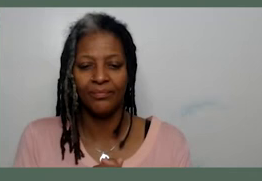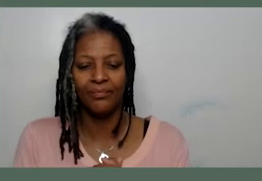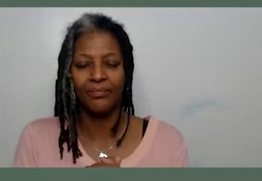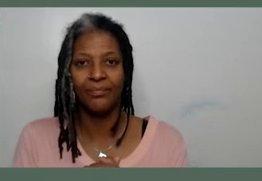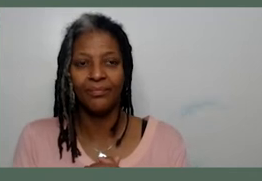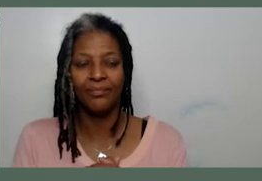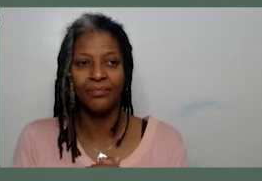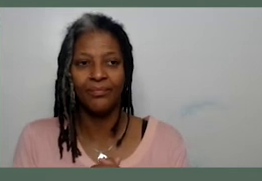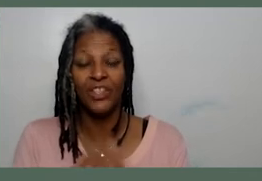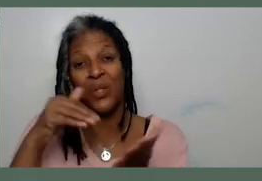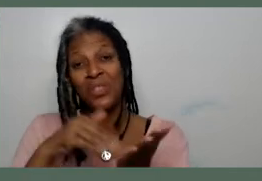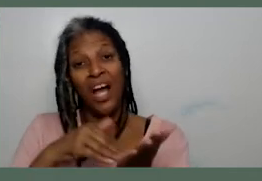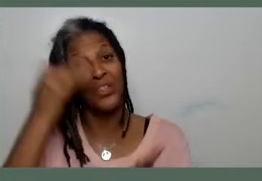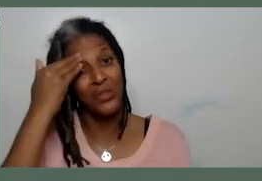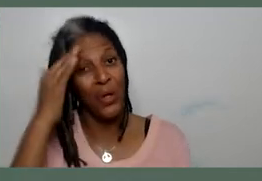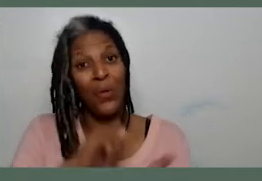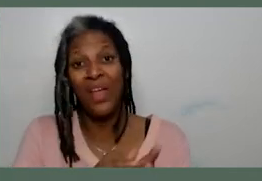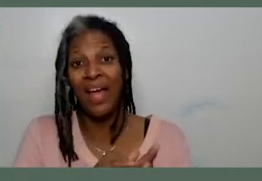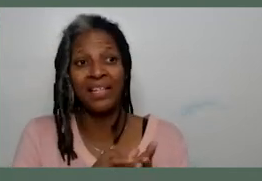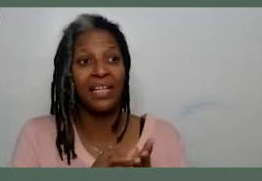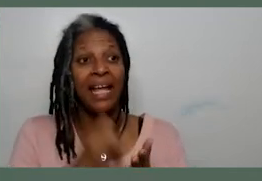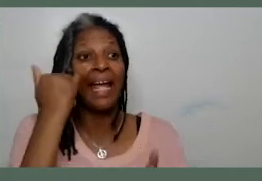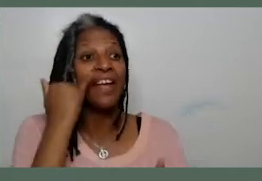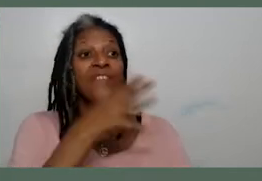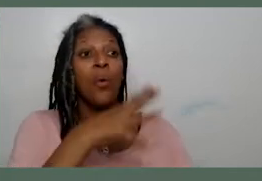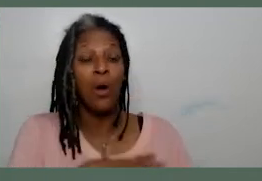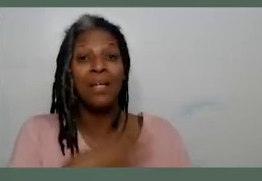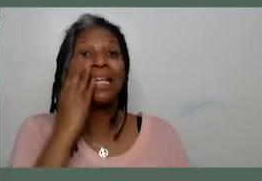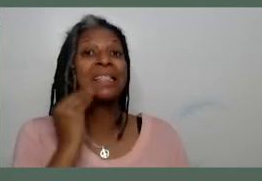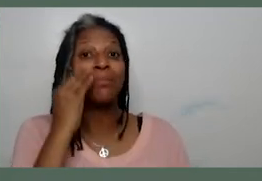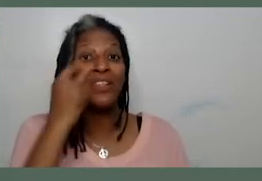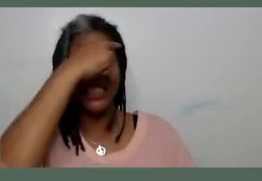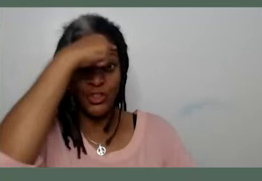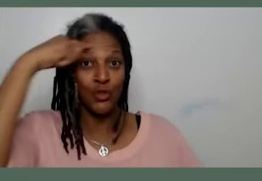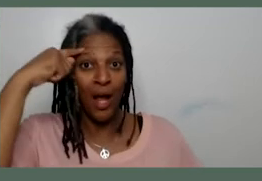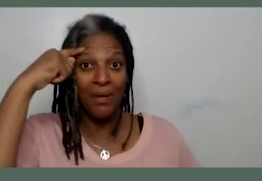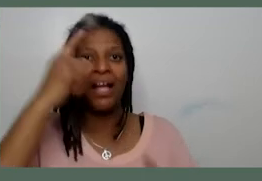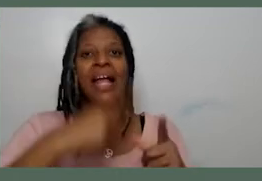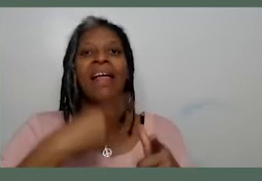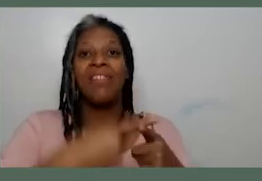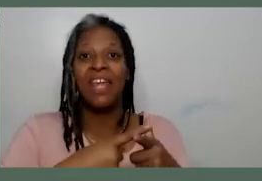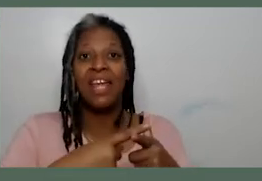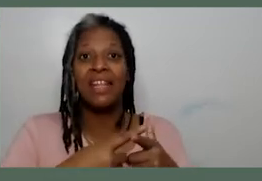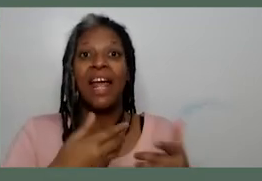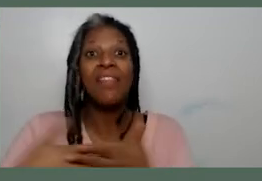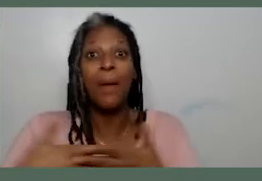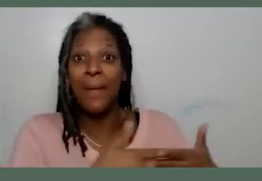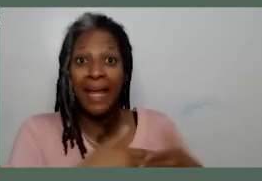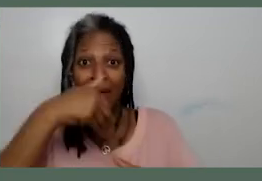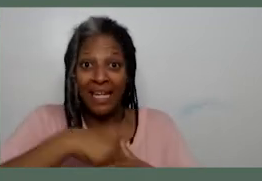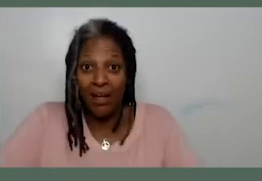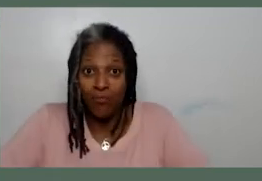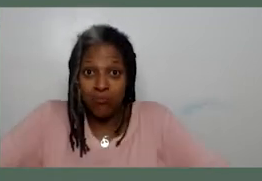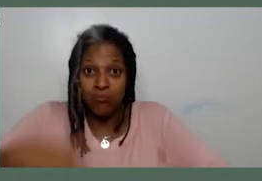experience trauma, that stays with us. I've worked with domestic violence survivors who, and this is always what